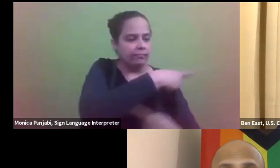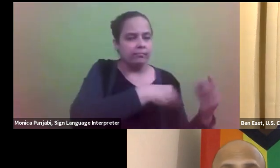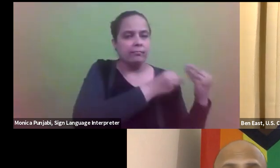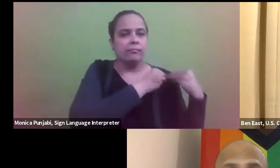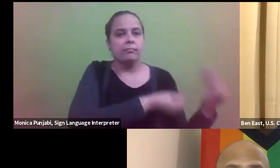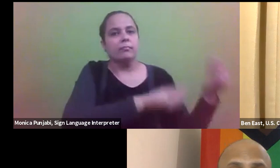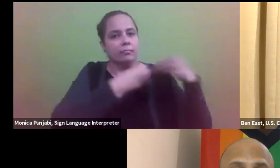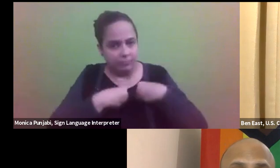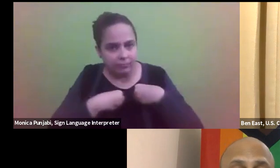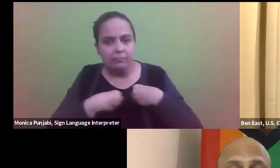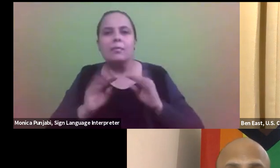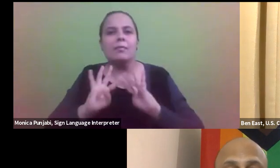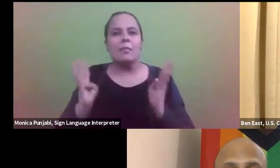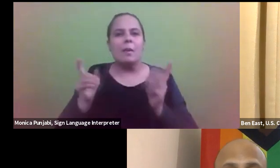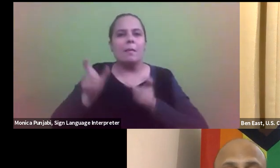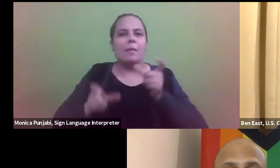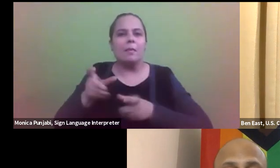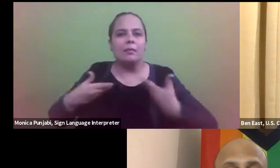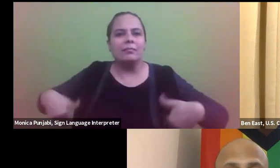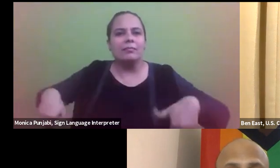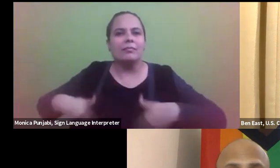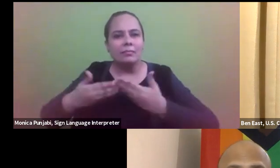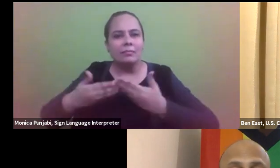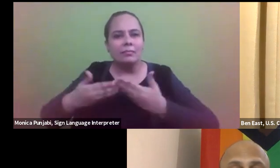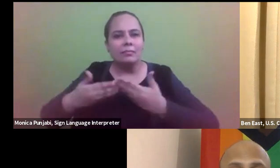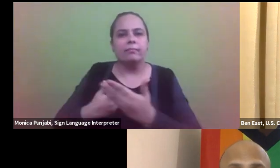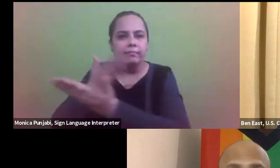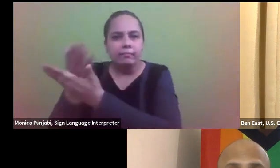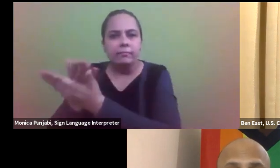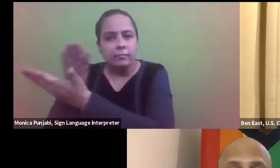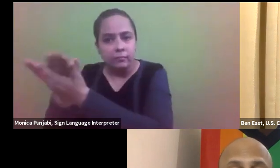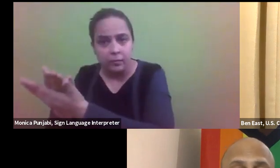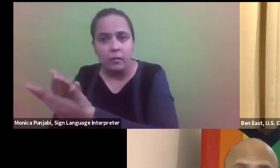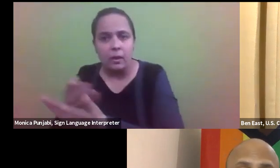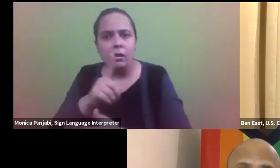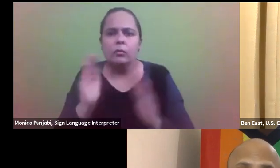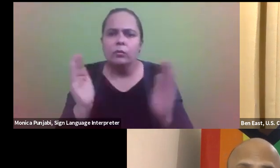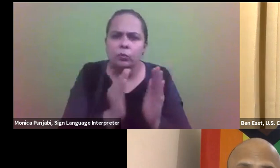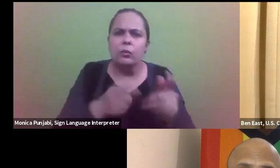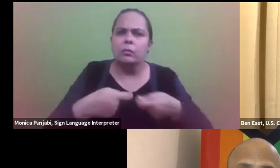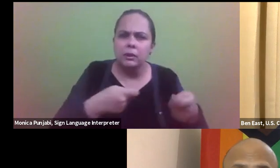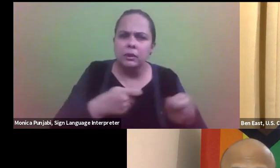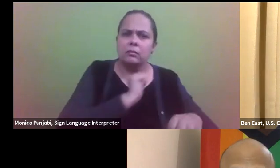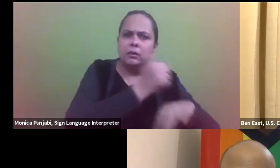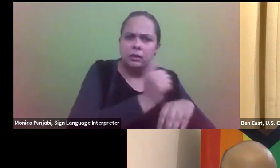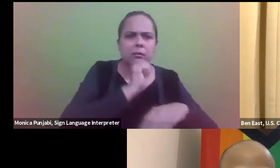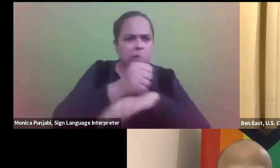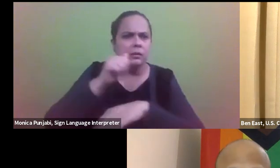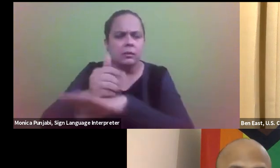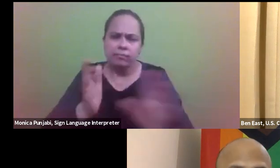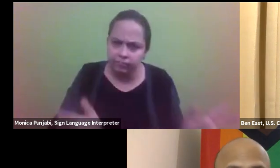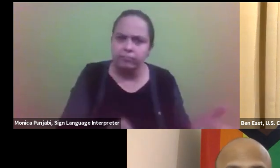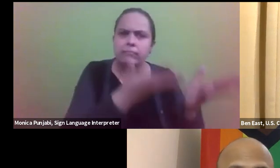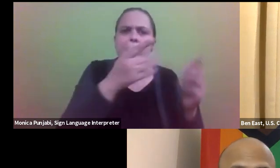uh, and how to include the LGBTIQ plus small businesses within their procurement portfolio, and also making some policy related advisory. We